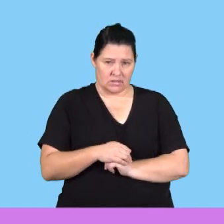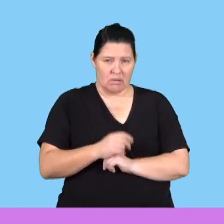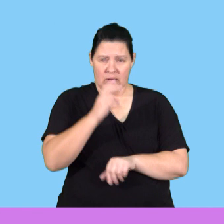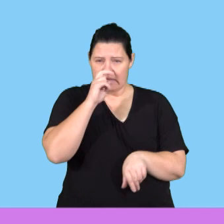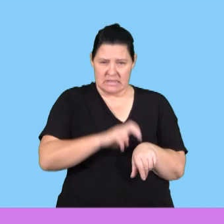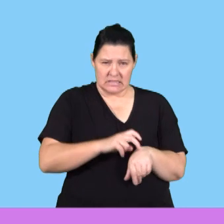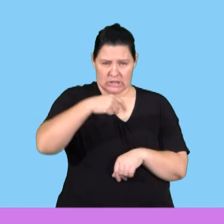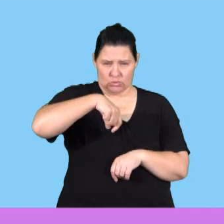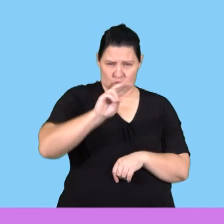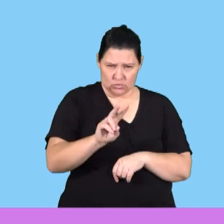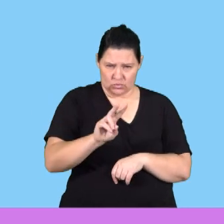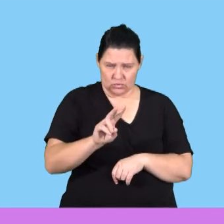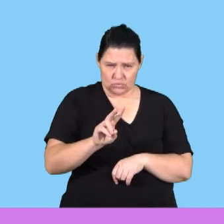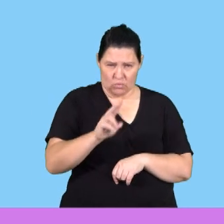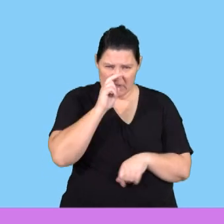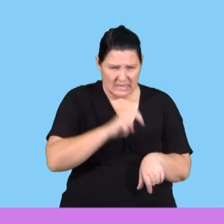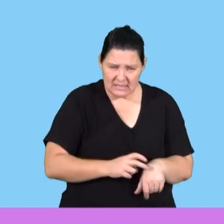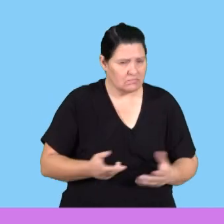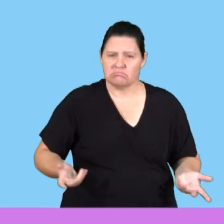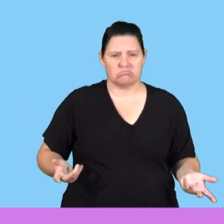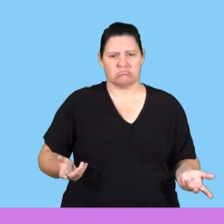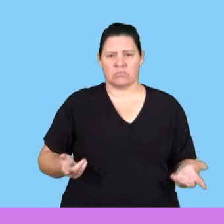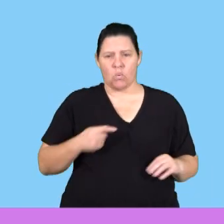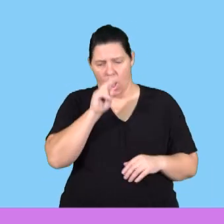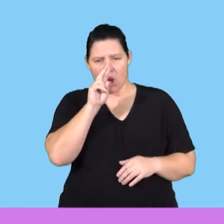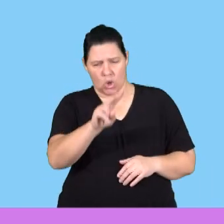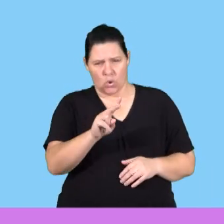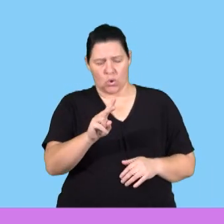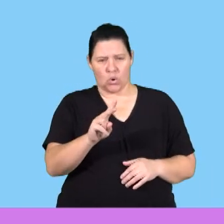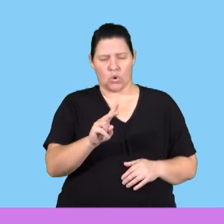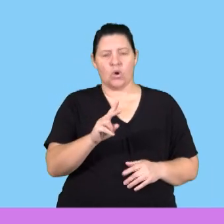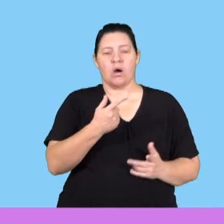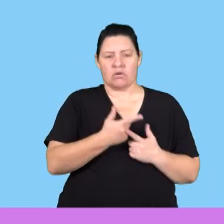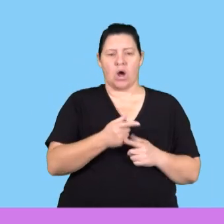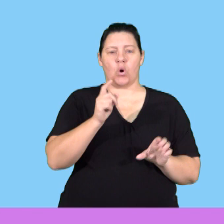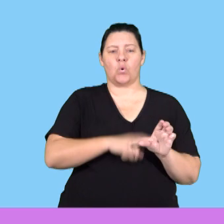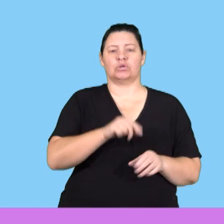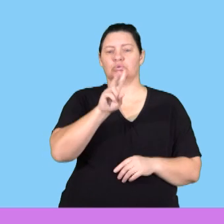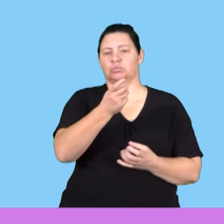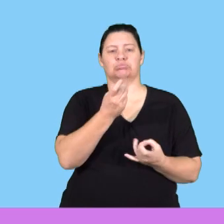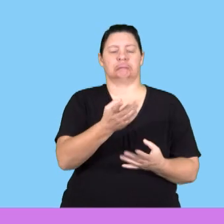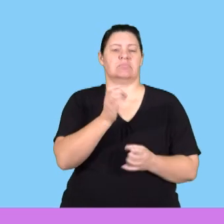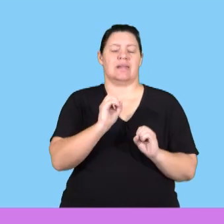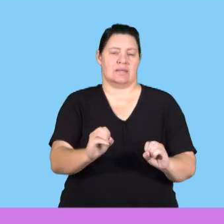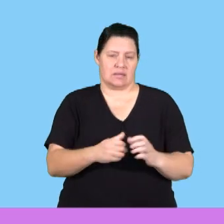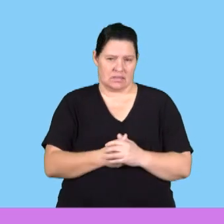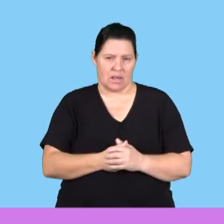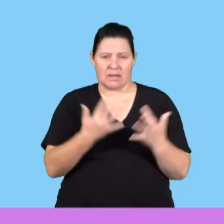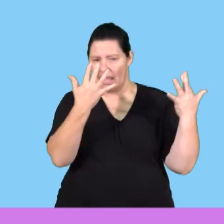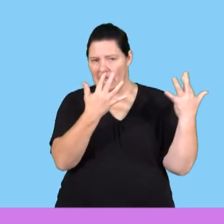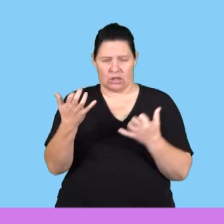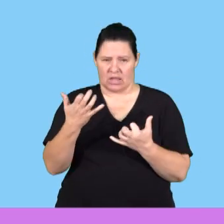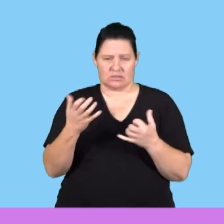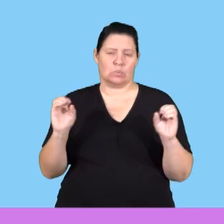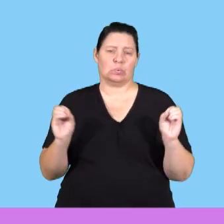need quartile 2, my median? No, because when I look at my formula, quartile 2 is not mentioned there. So